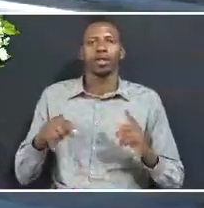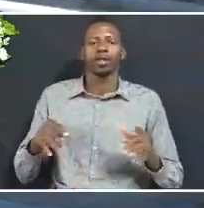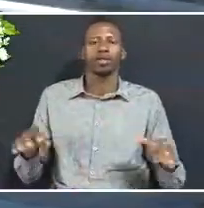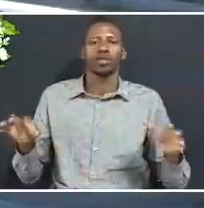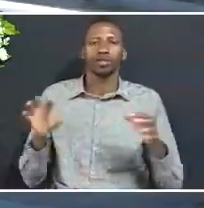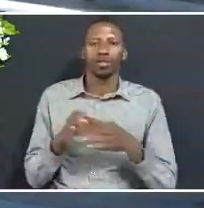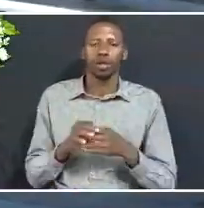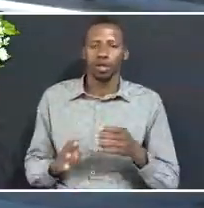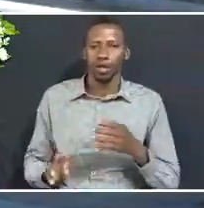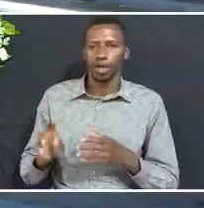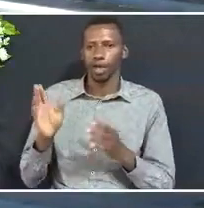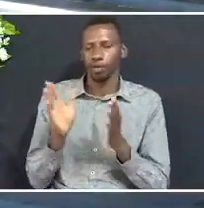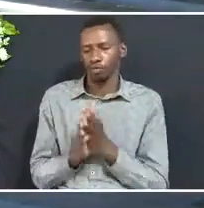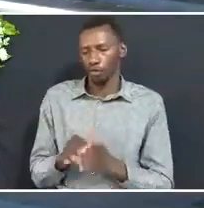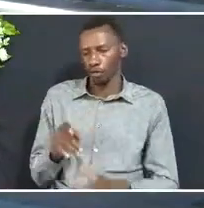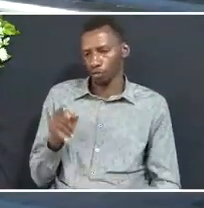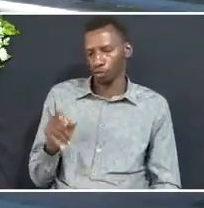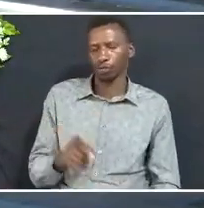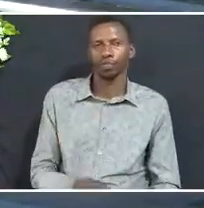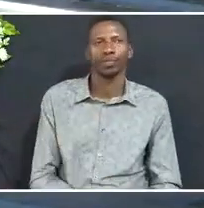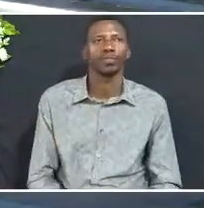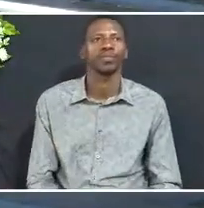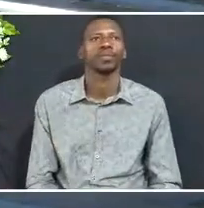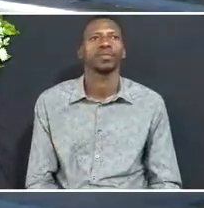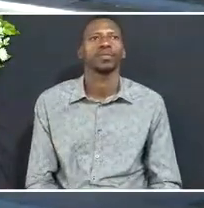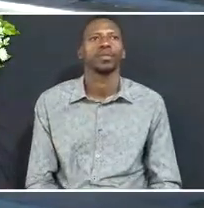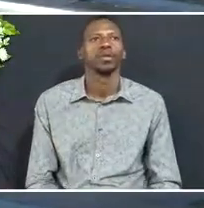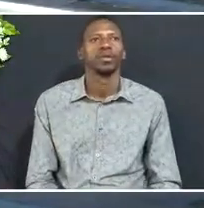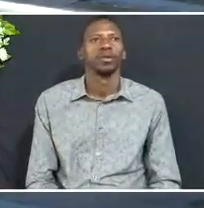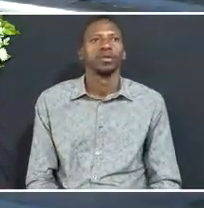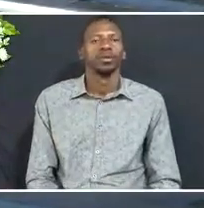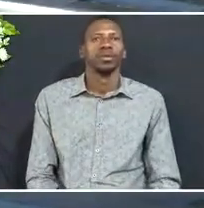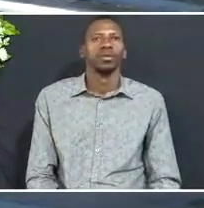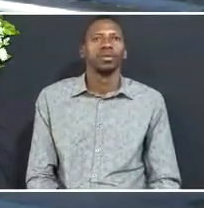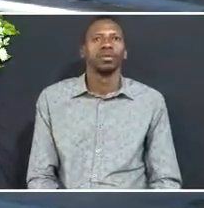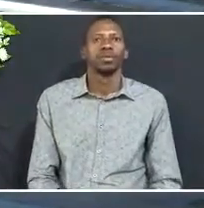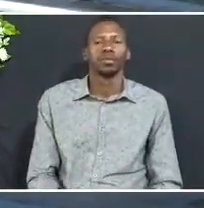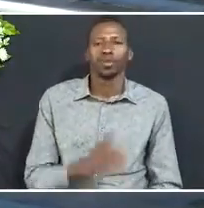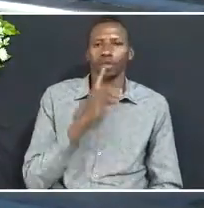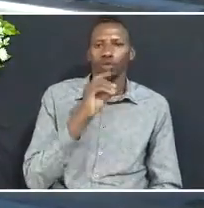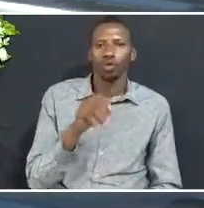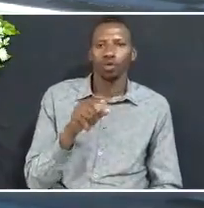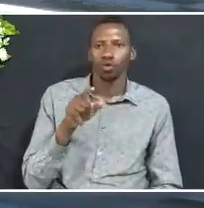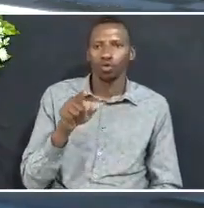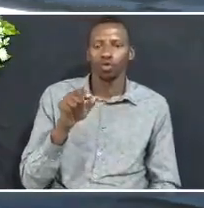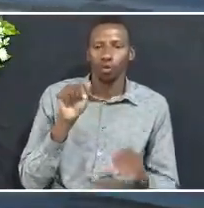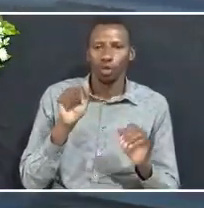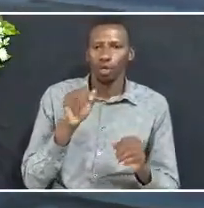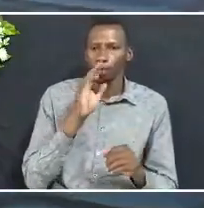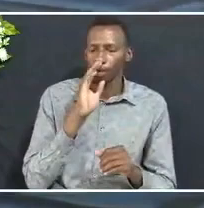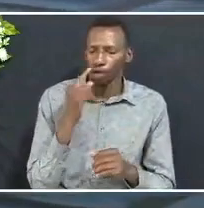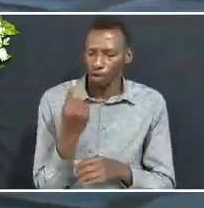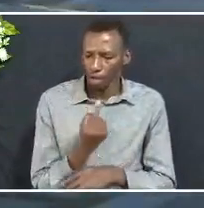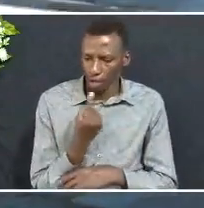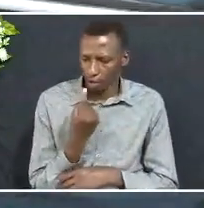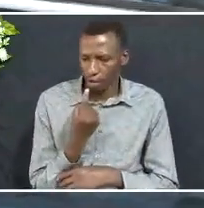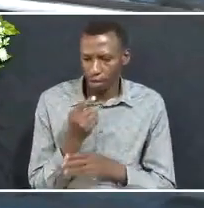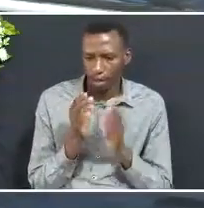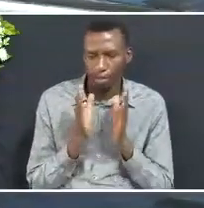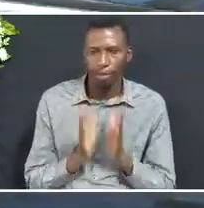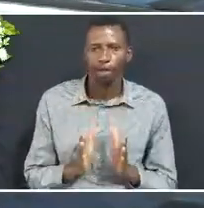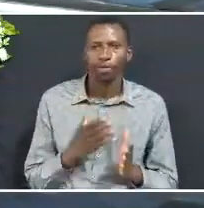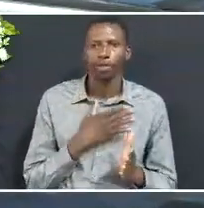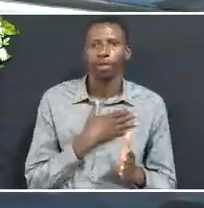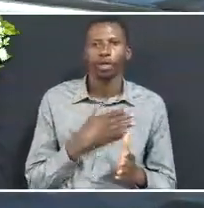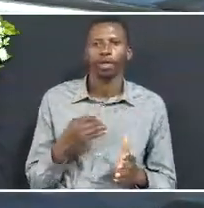you. The prophets were converted. So you can be a single person and the Lord can